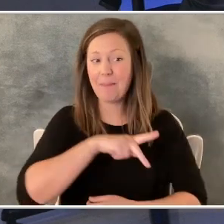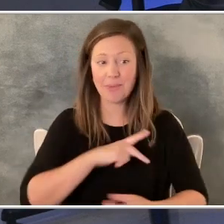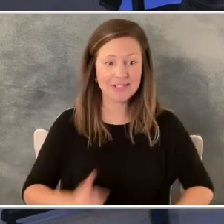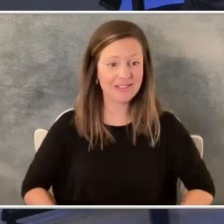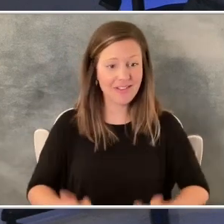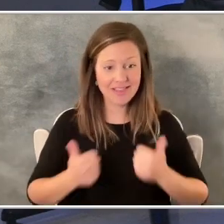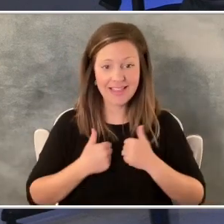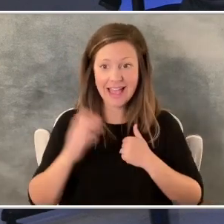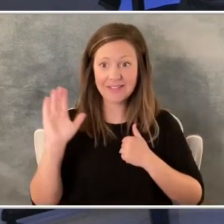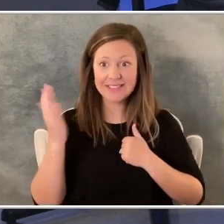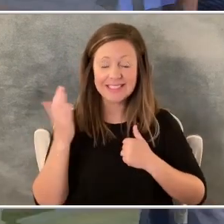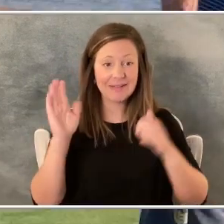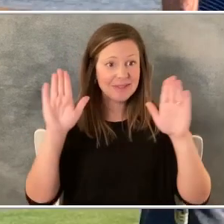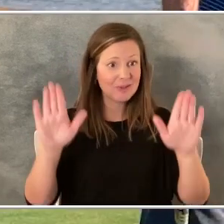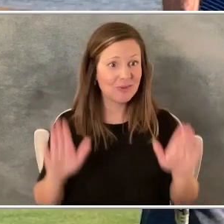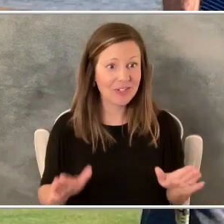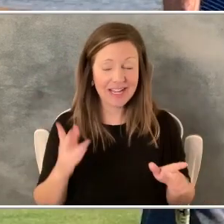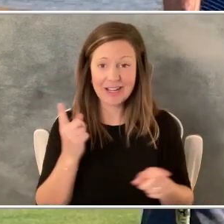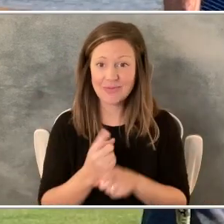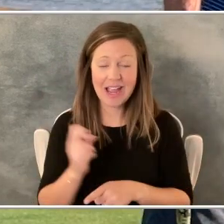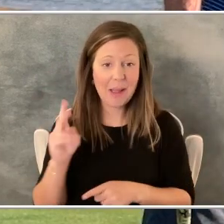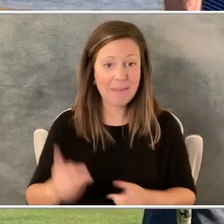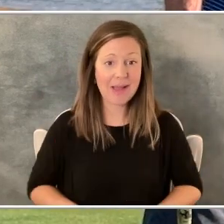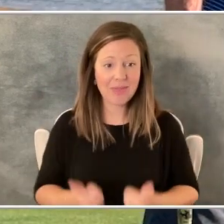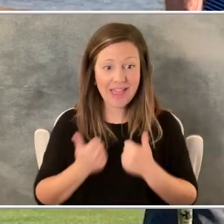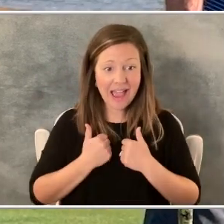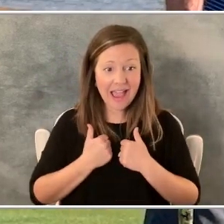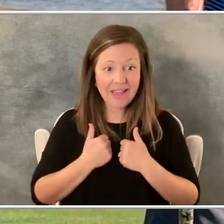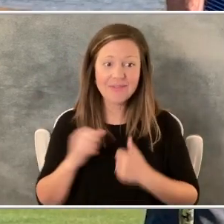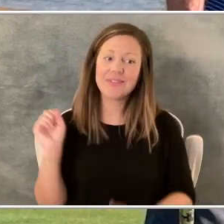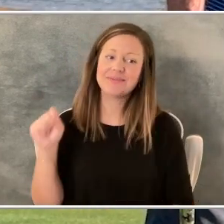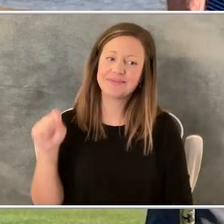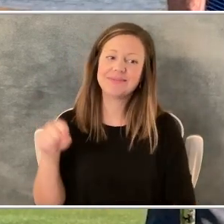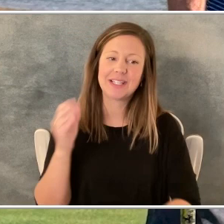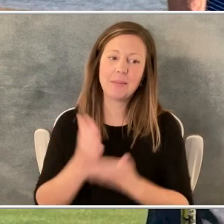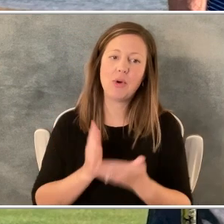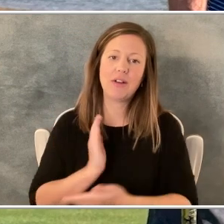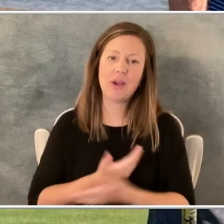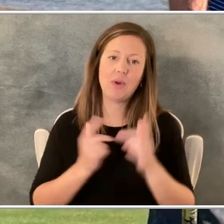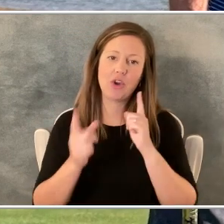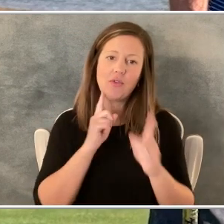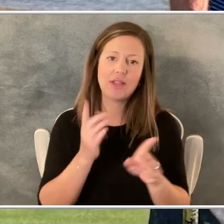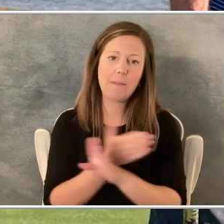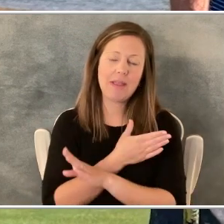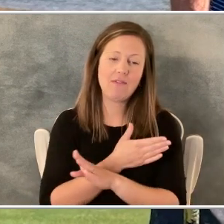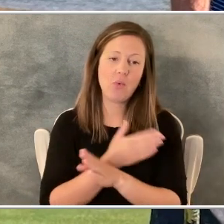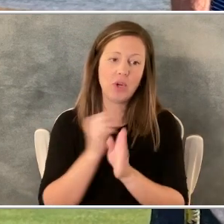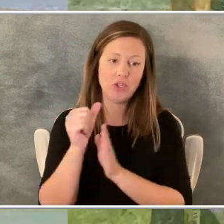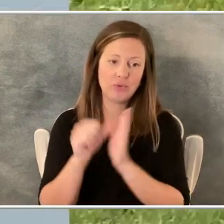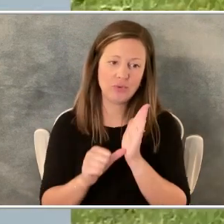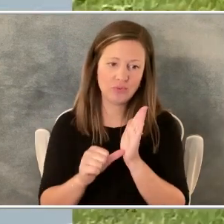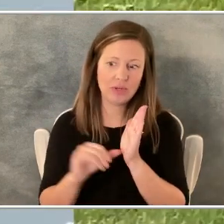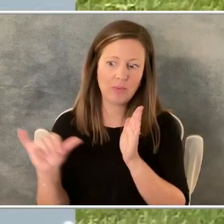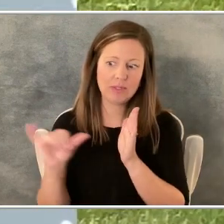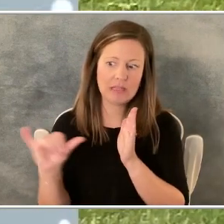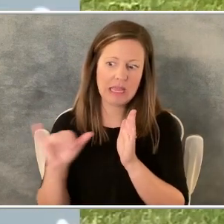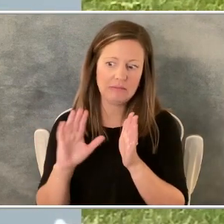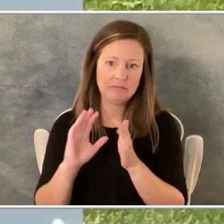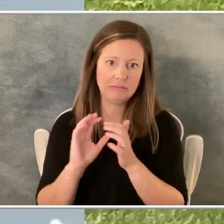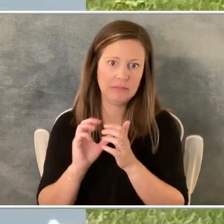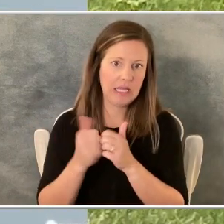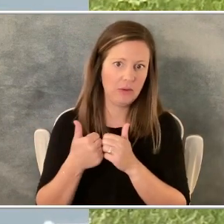life. That was part of our conversations leading up to the surgery, was how aggressive to be